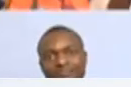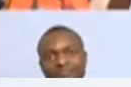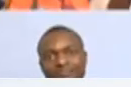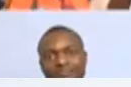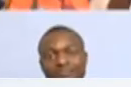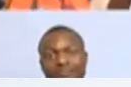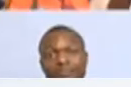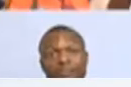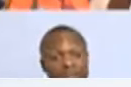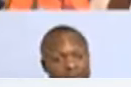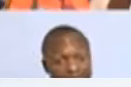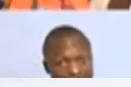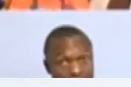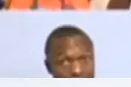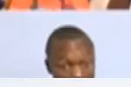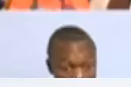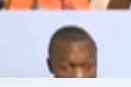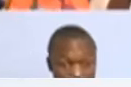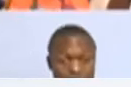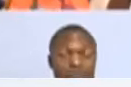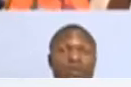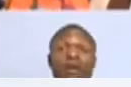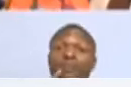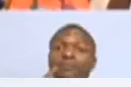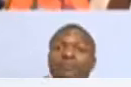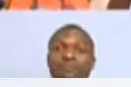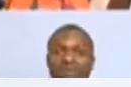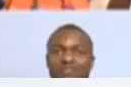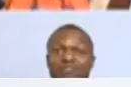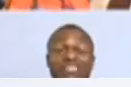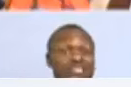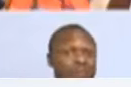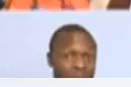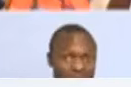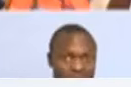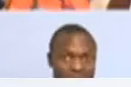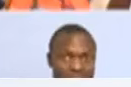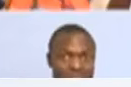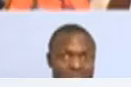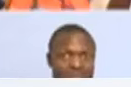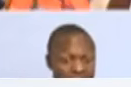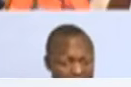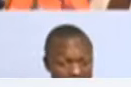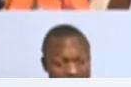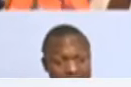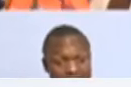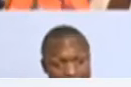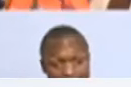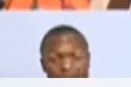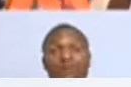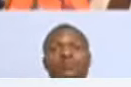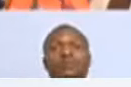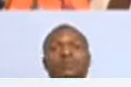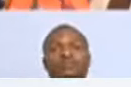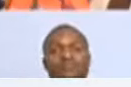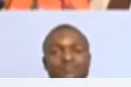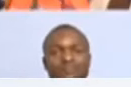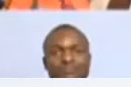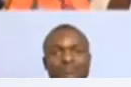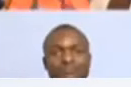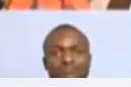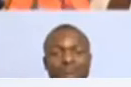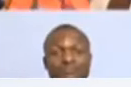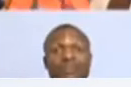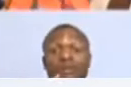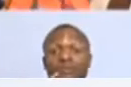The rule of law must be deepened. Our democratic credentials